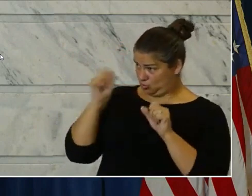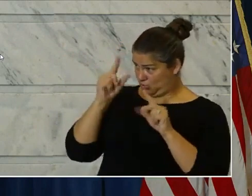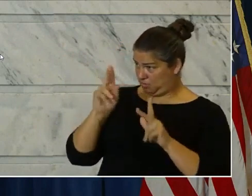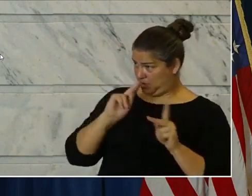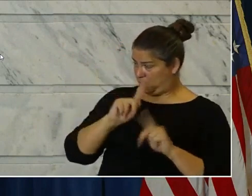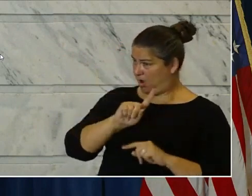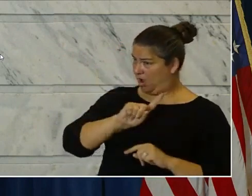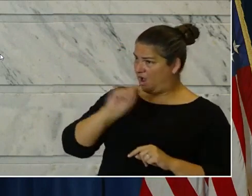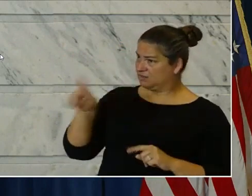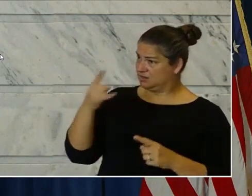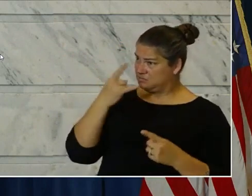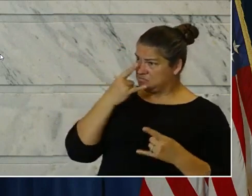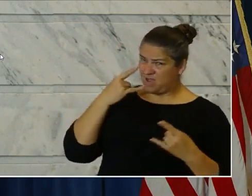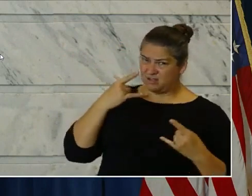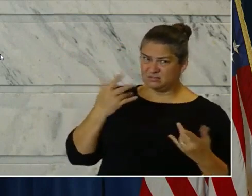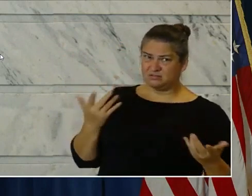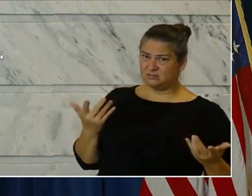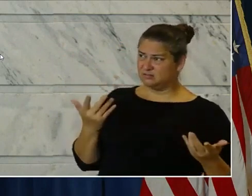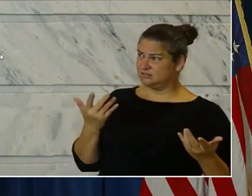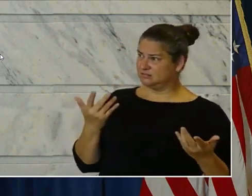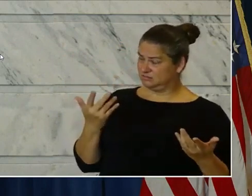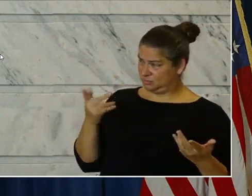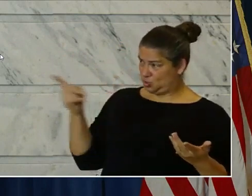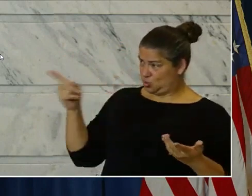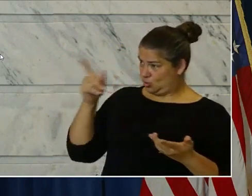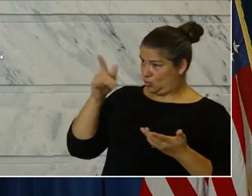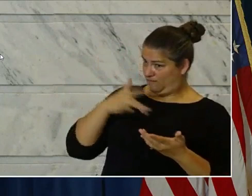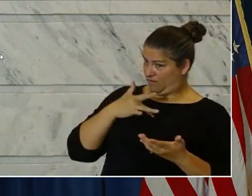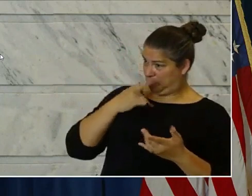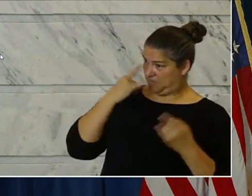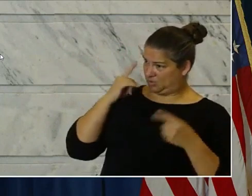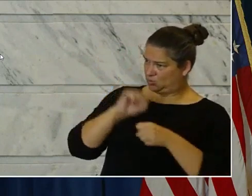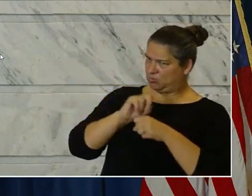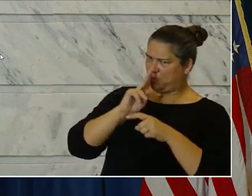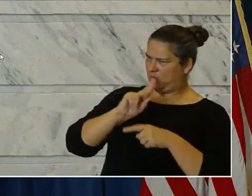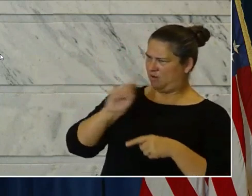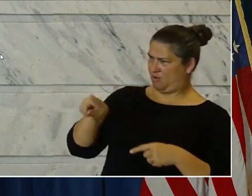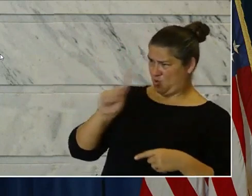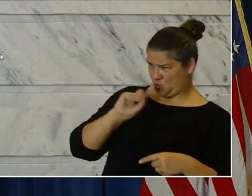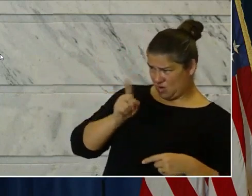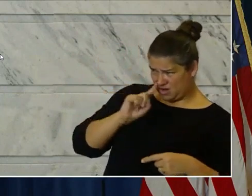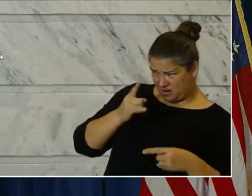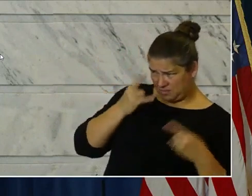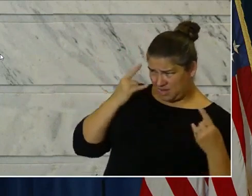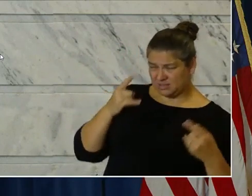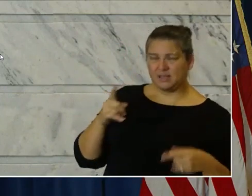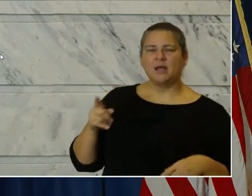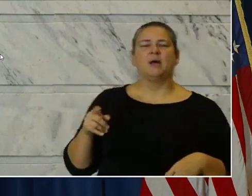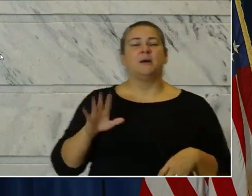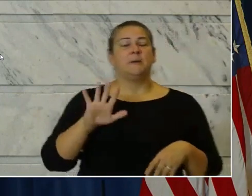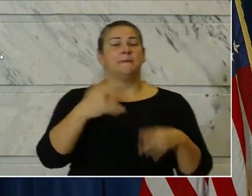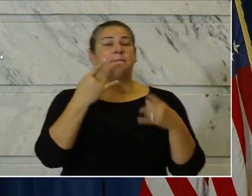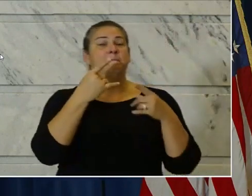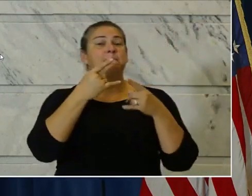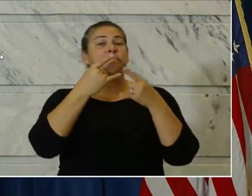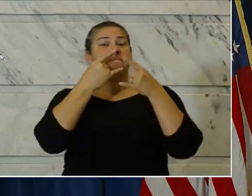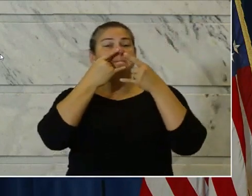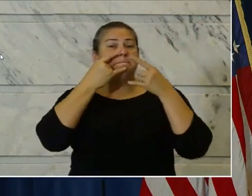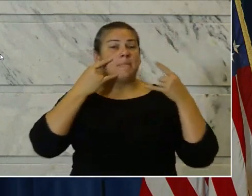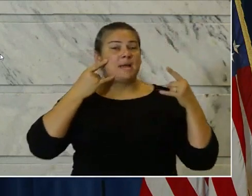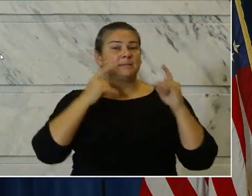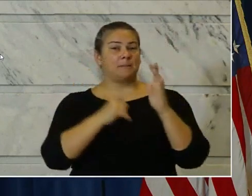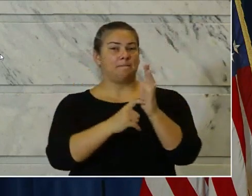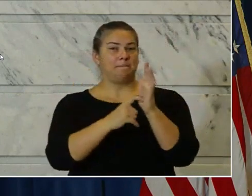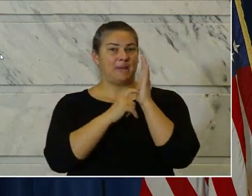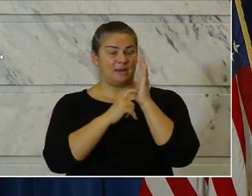do question the mask mandate? And you obviously you believe it's working. On the mask mandate, it's every